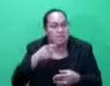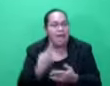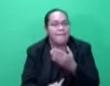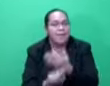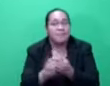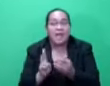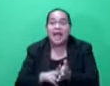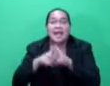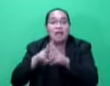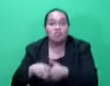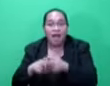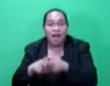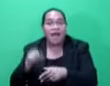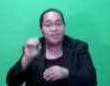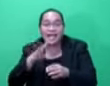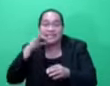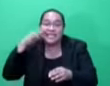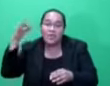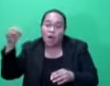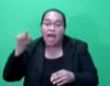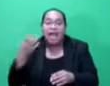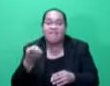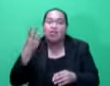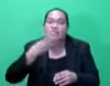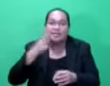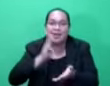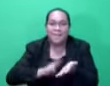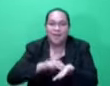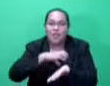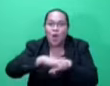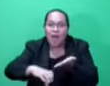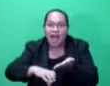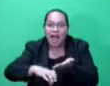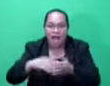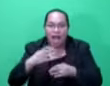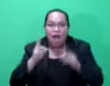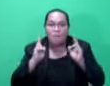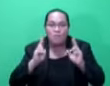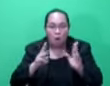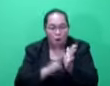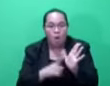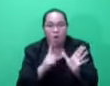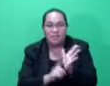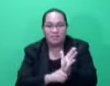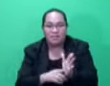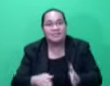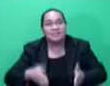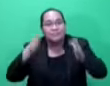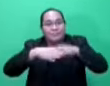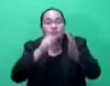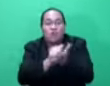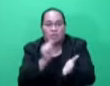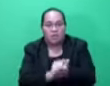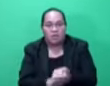and Singotoka, there's a $30 million mall that is being held back because FRA insists that the mall